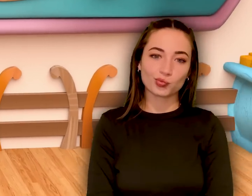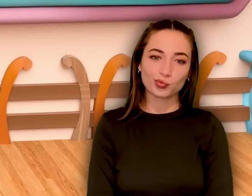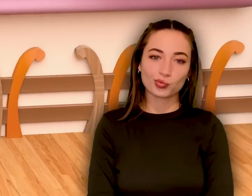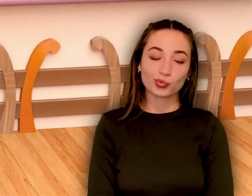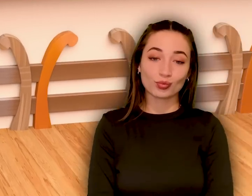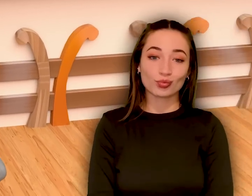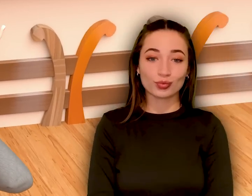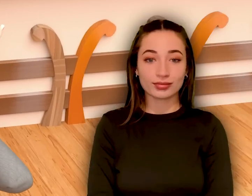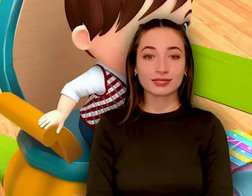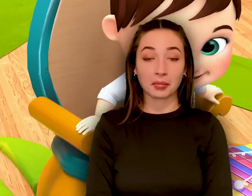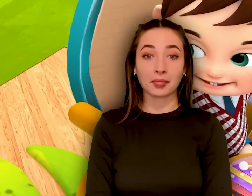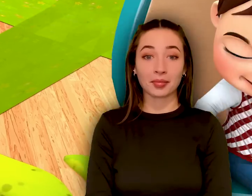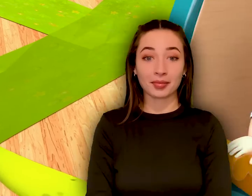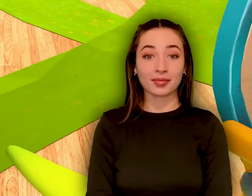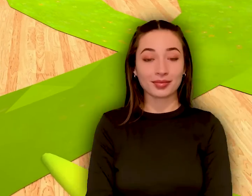song